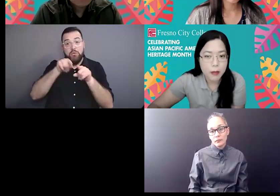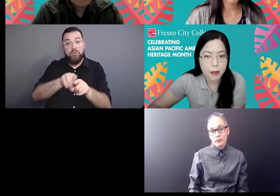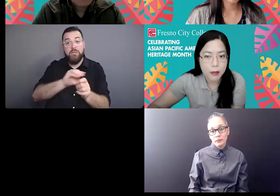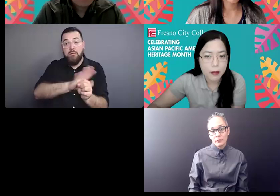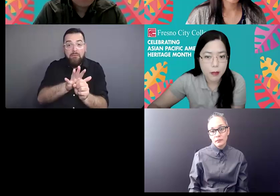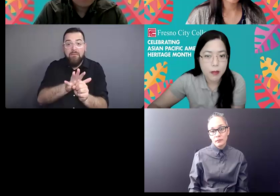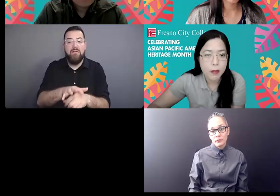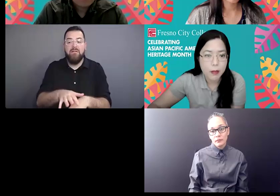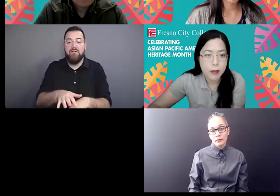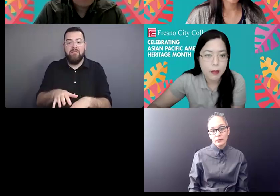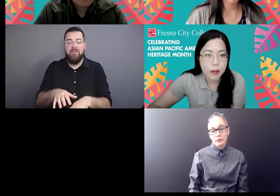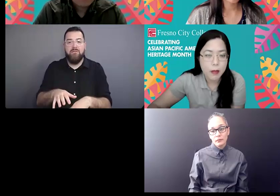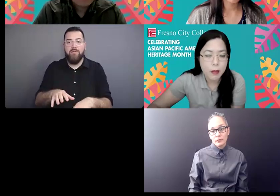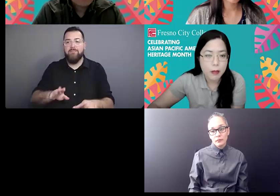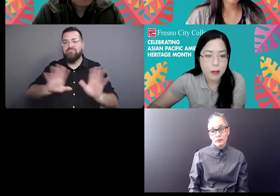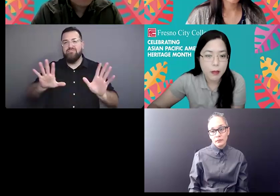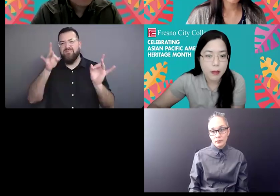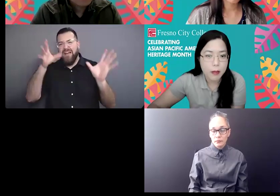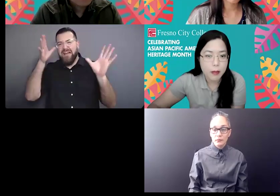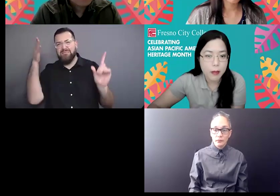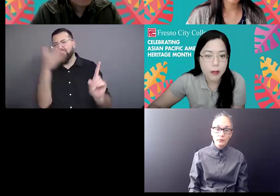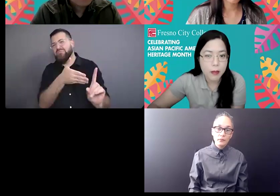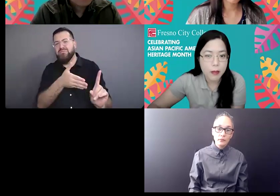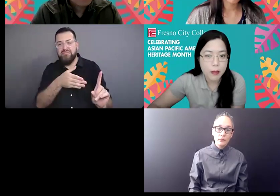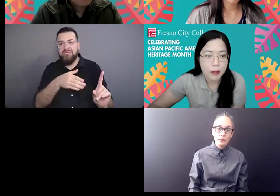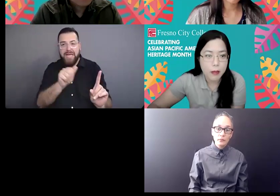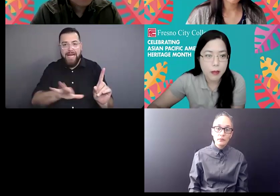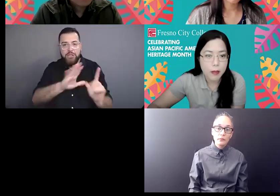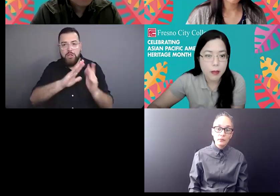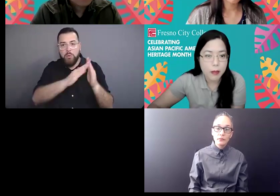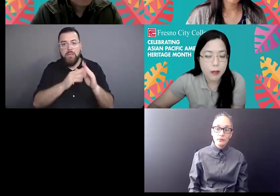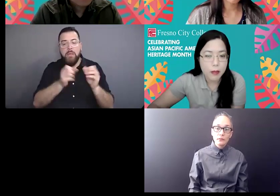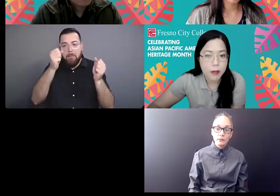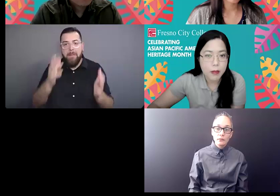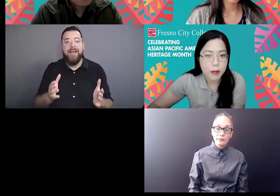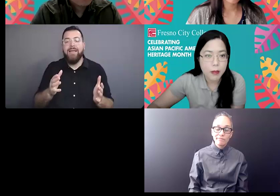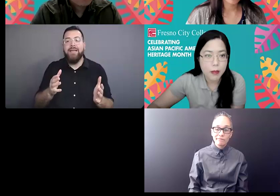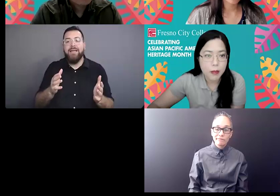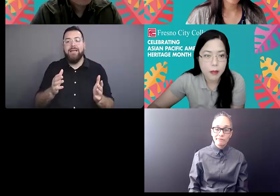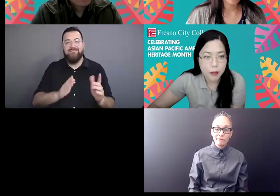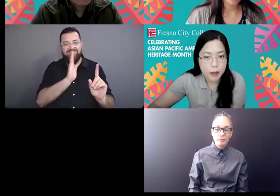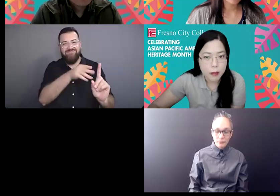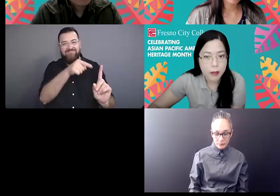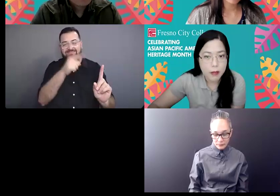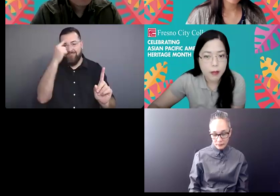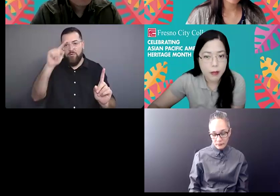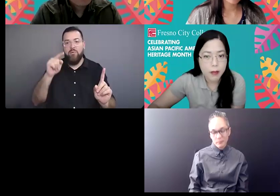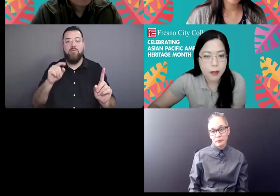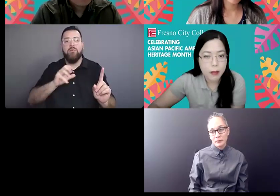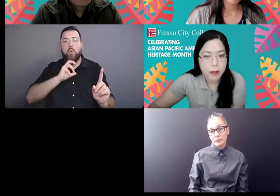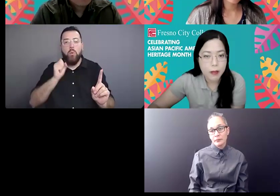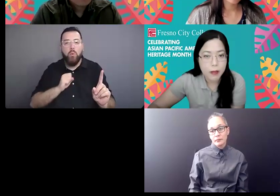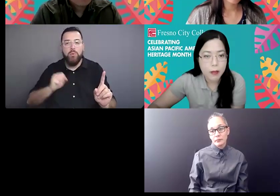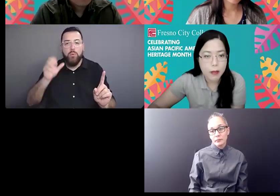overt acts of violence against the Asian community, a lot of it was targeted towards the elderly and women.